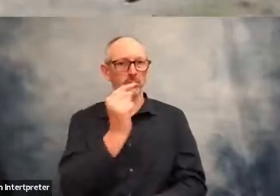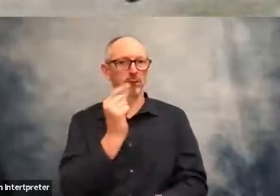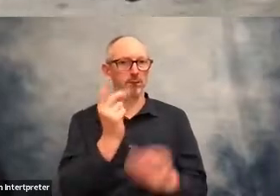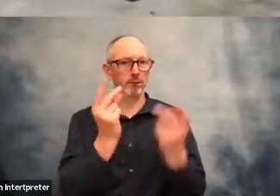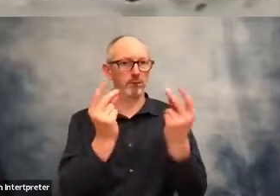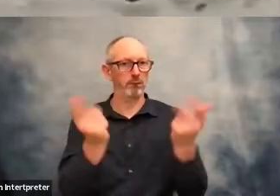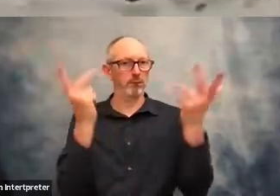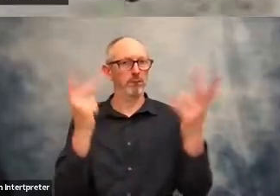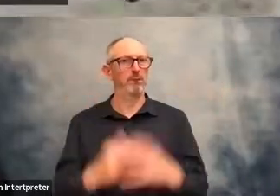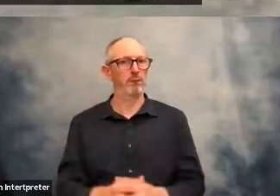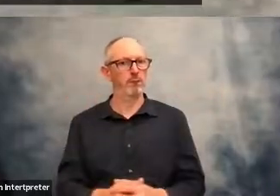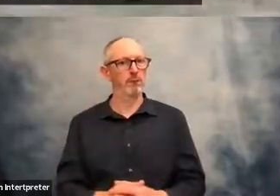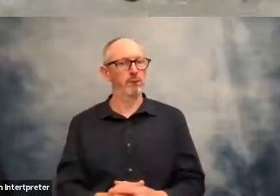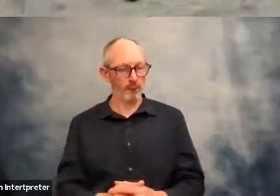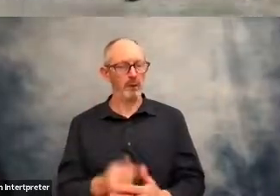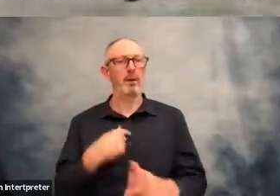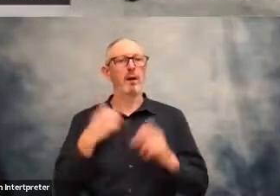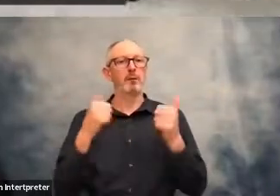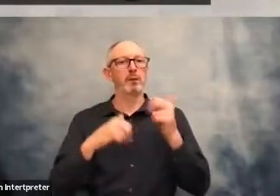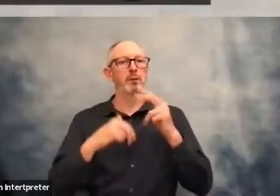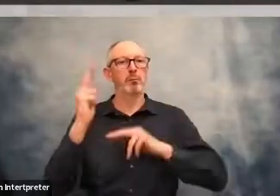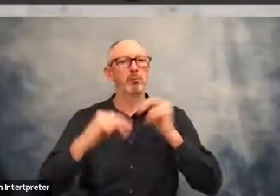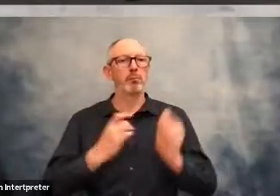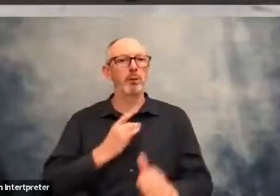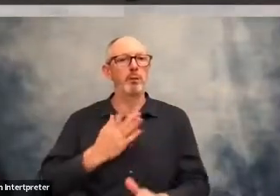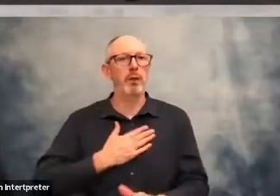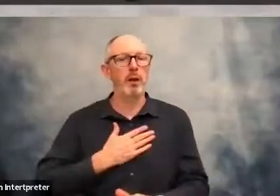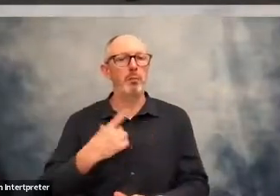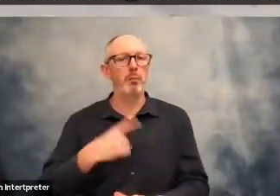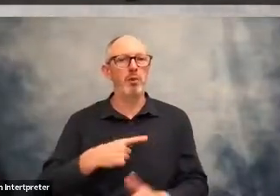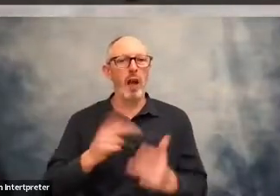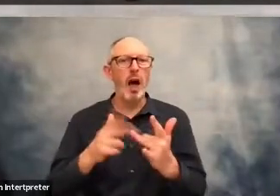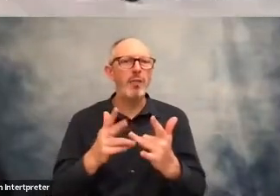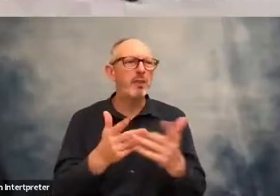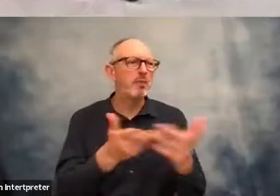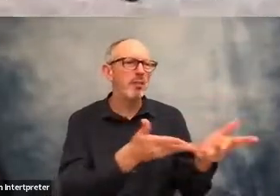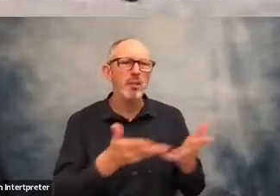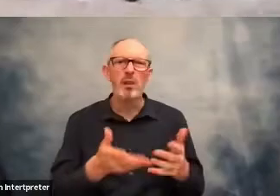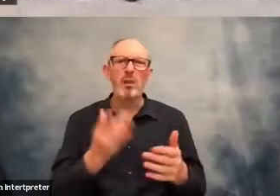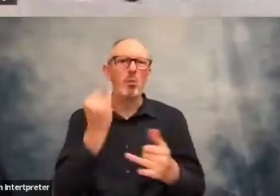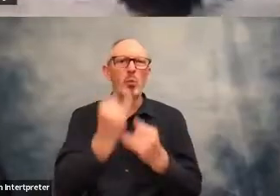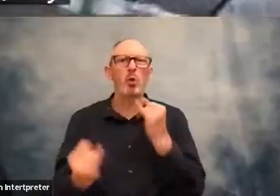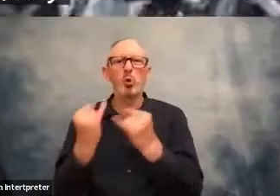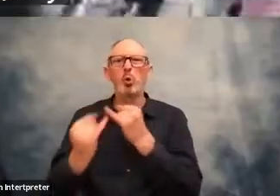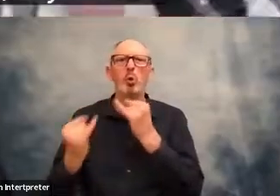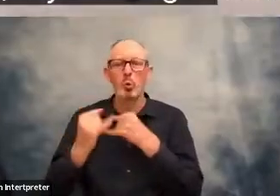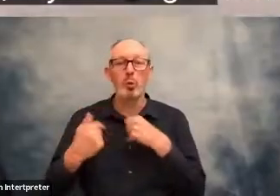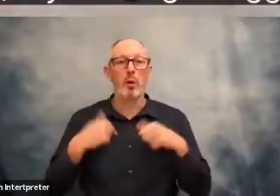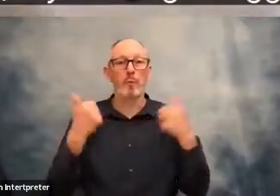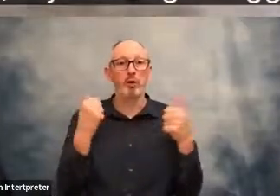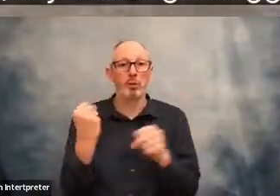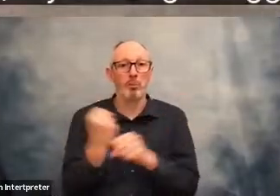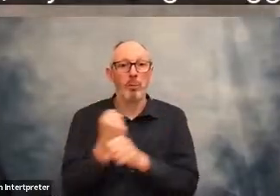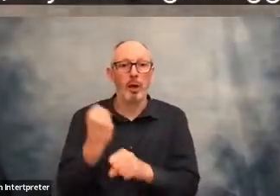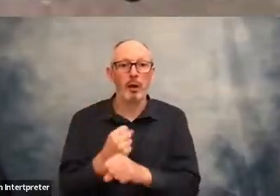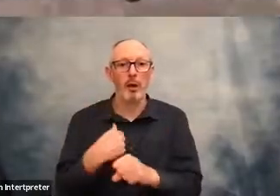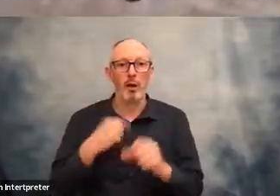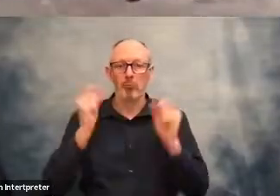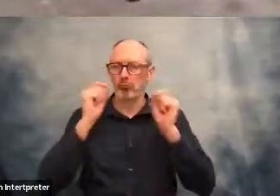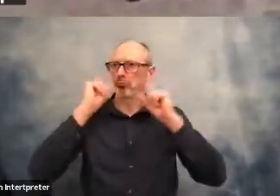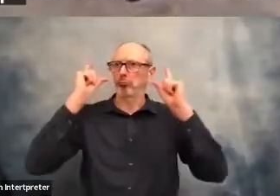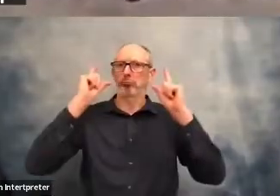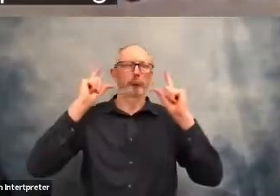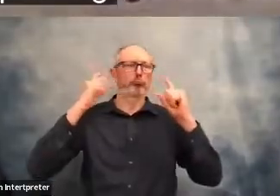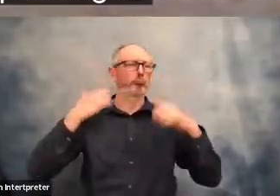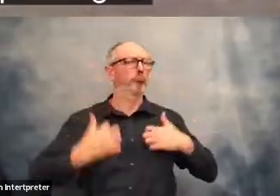I built these products because everything else made me more disabled. When I finished it, my world got bigger. I just couldn't